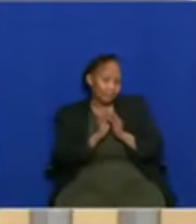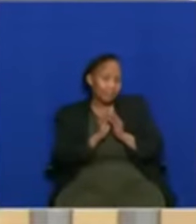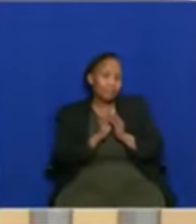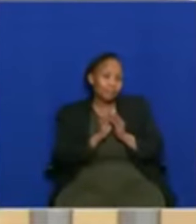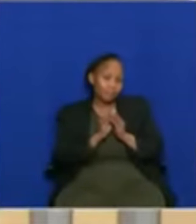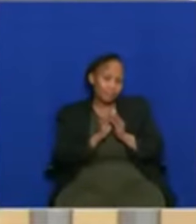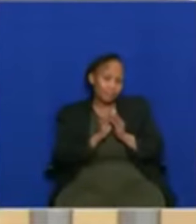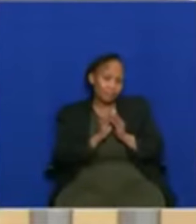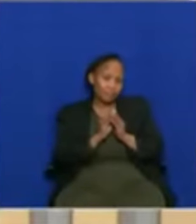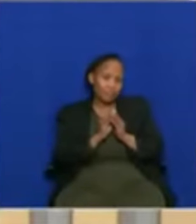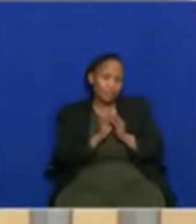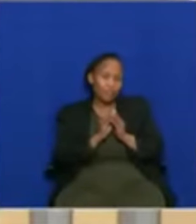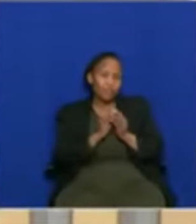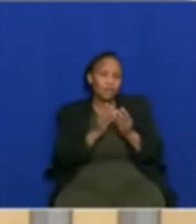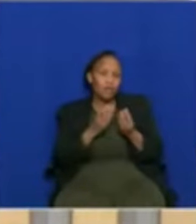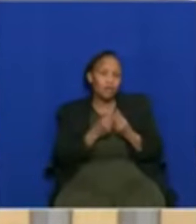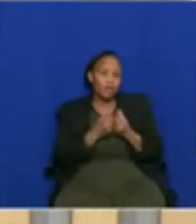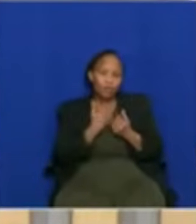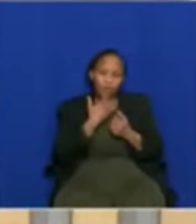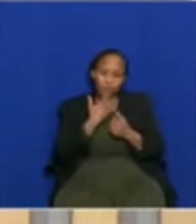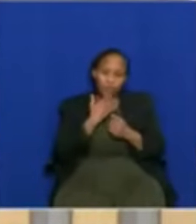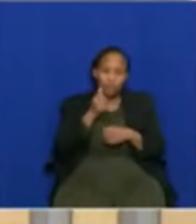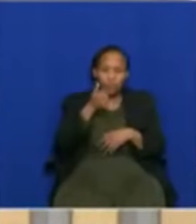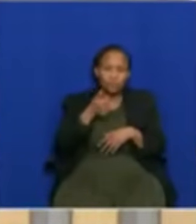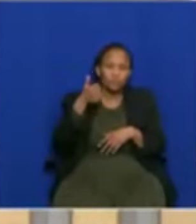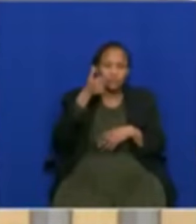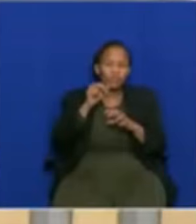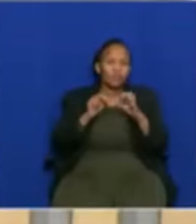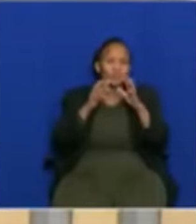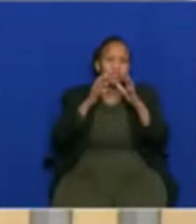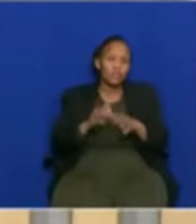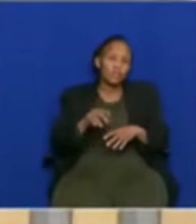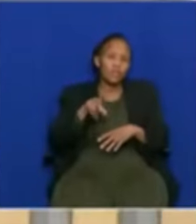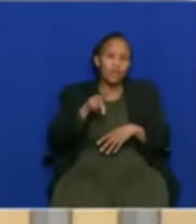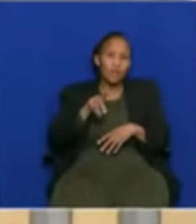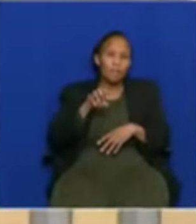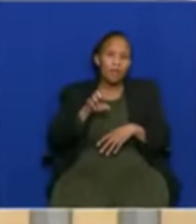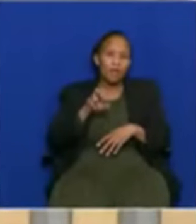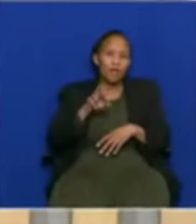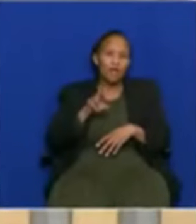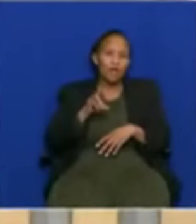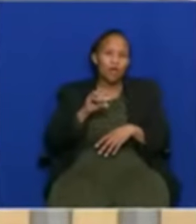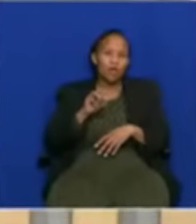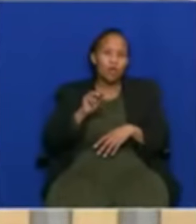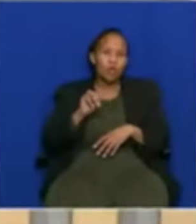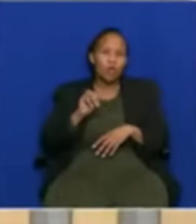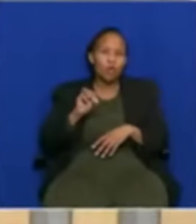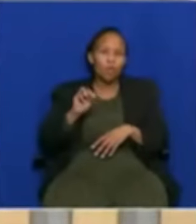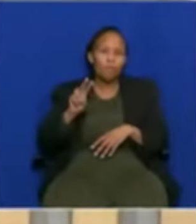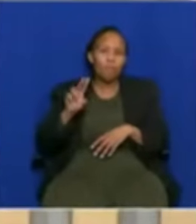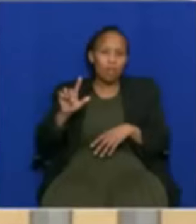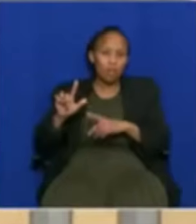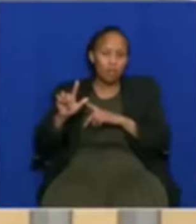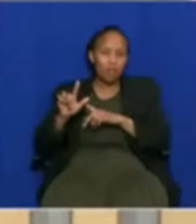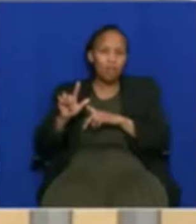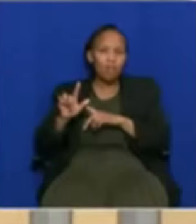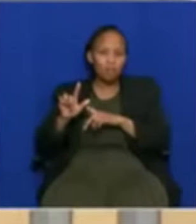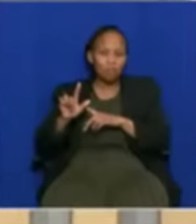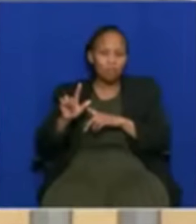Chief Investigator Perumal, the appointments and the appointments